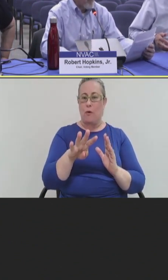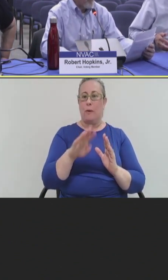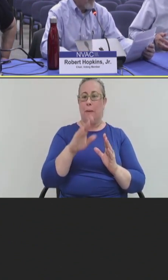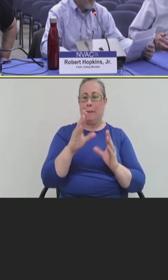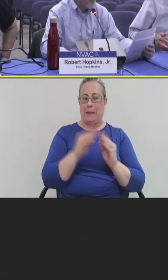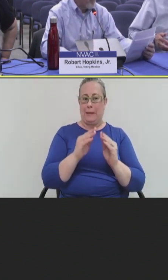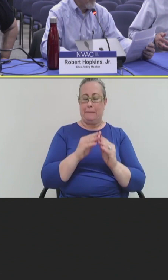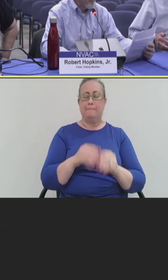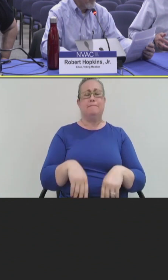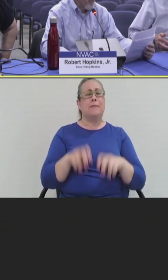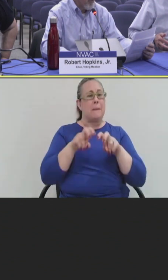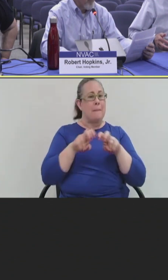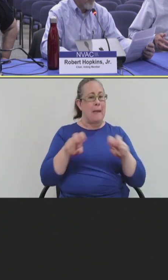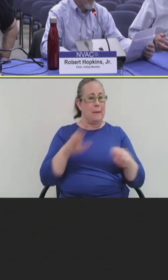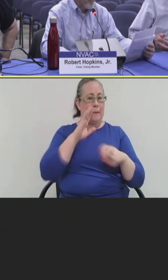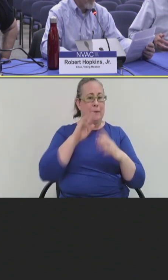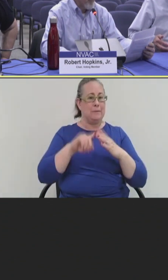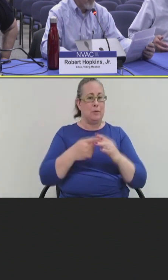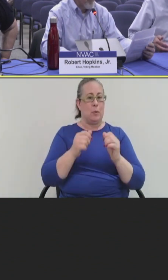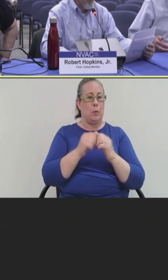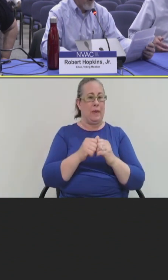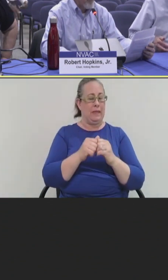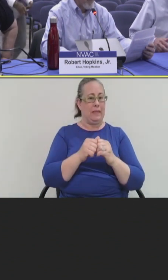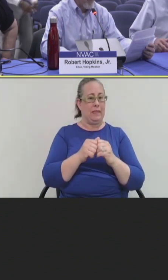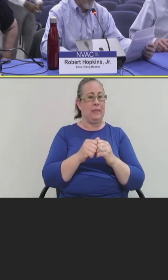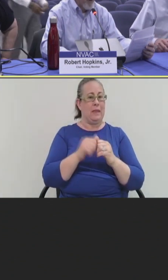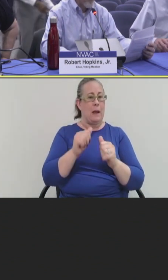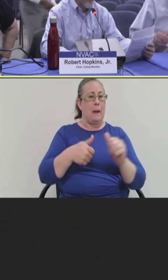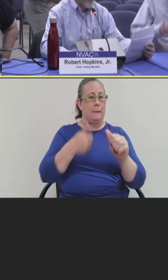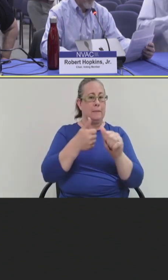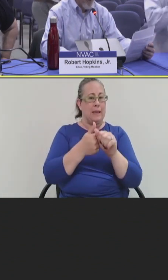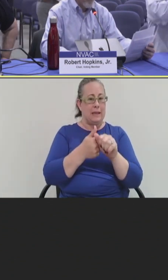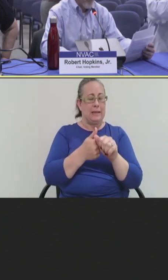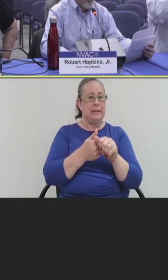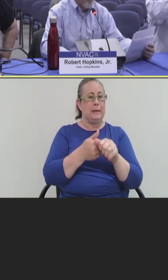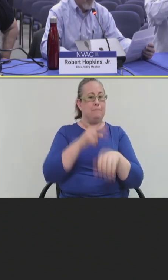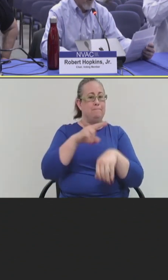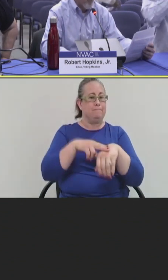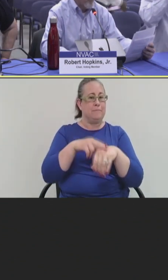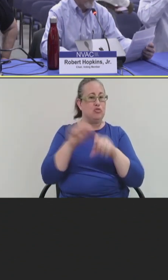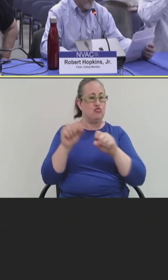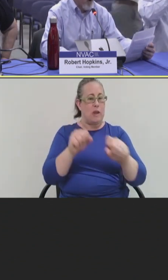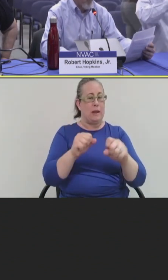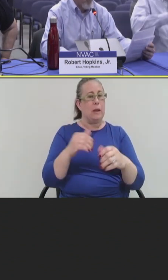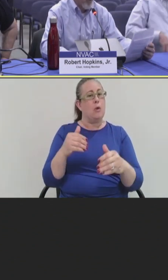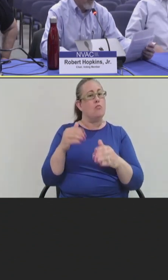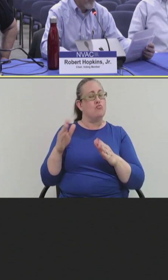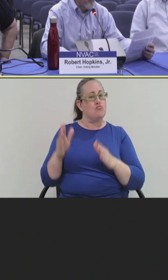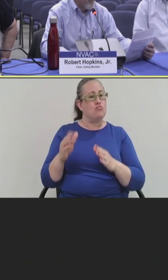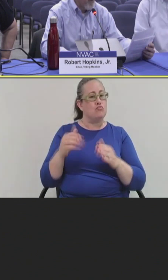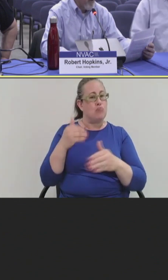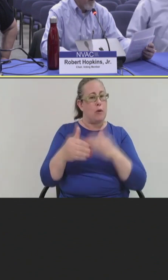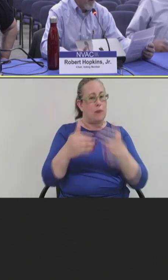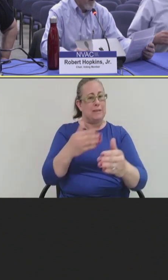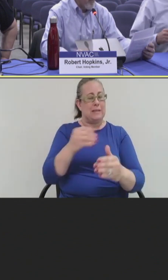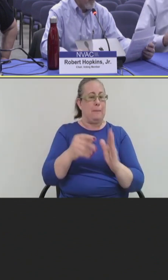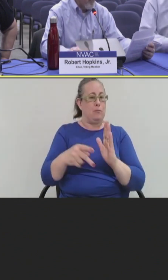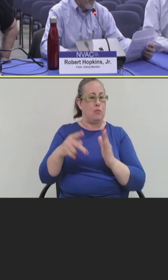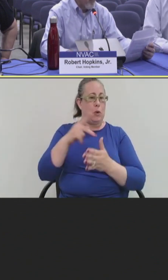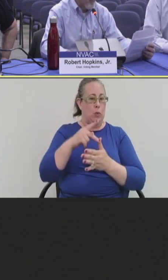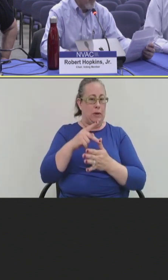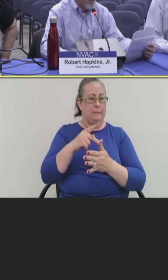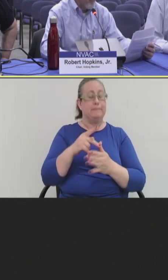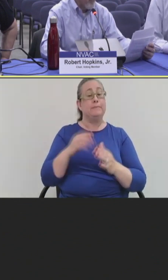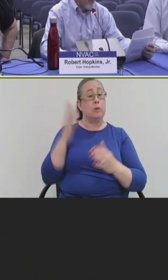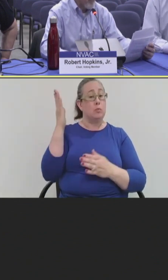panel we'll start off with is towards an updated national strategy, progress and priorities. Our presenter